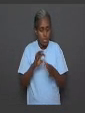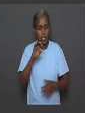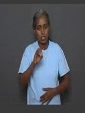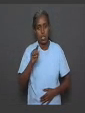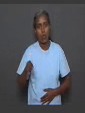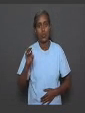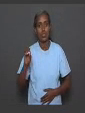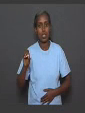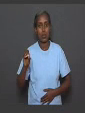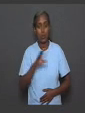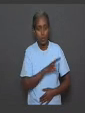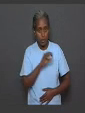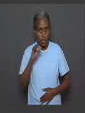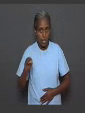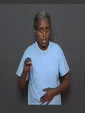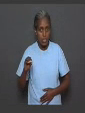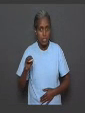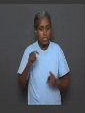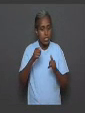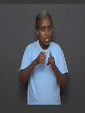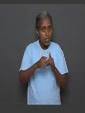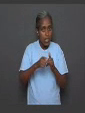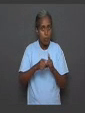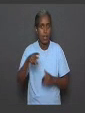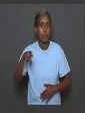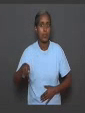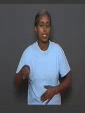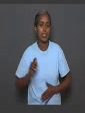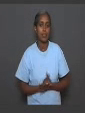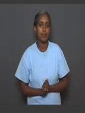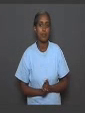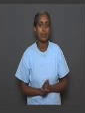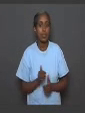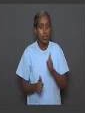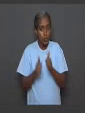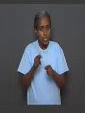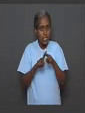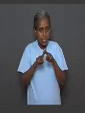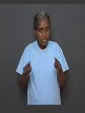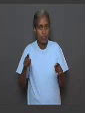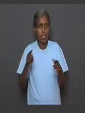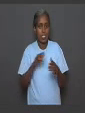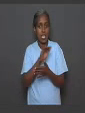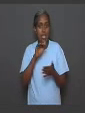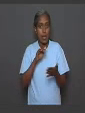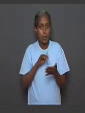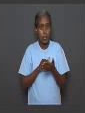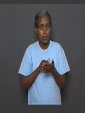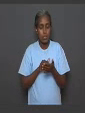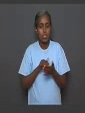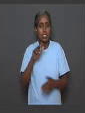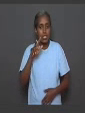0, 0, and its terminal is at P, which is the difference between 3,